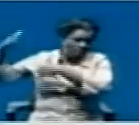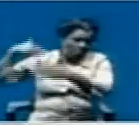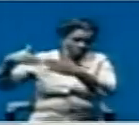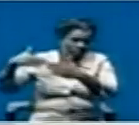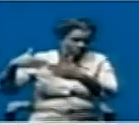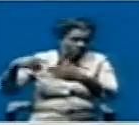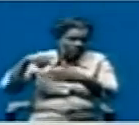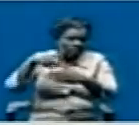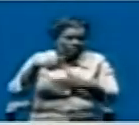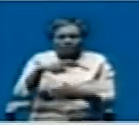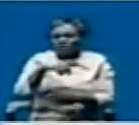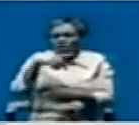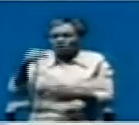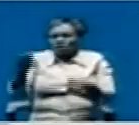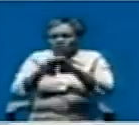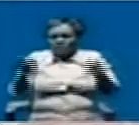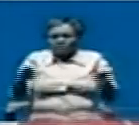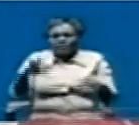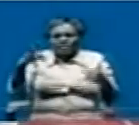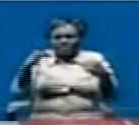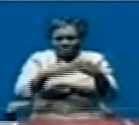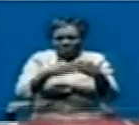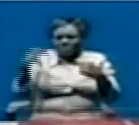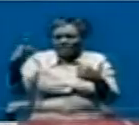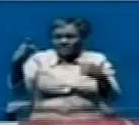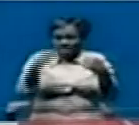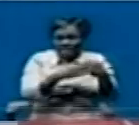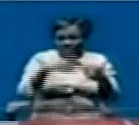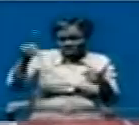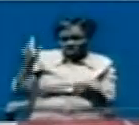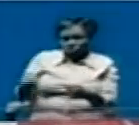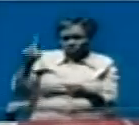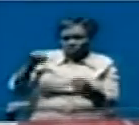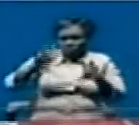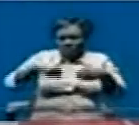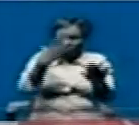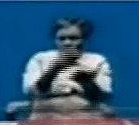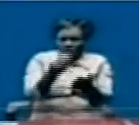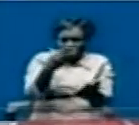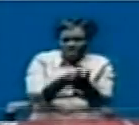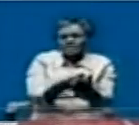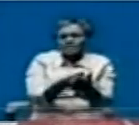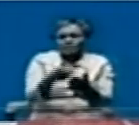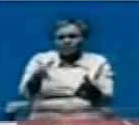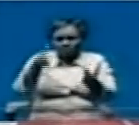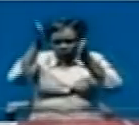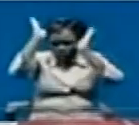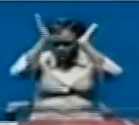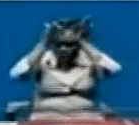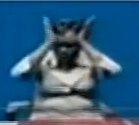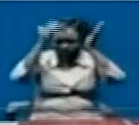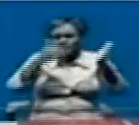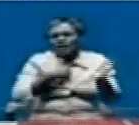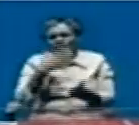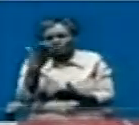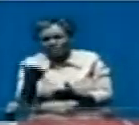in 1694. And the guy who bought his farm for $38,000, very cheap farm, he gave him the money. The guy went, he bought some donkeys, he bought some pickaxes, some